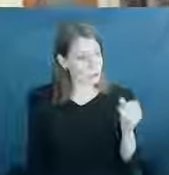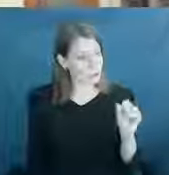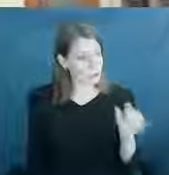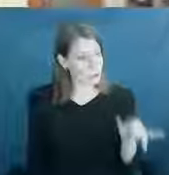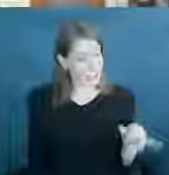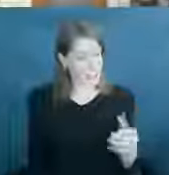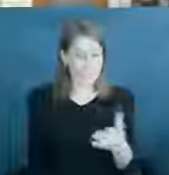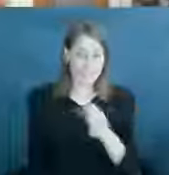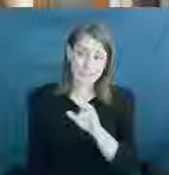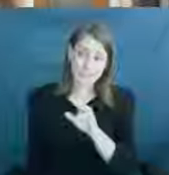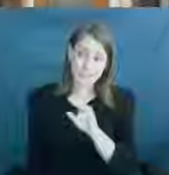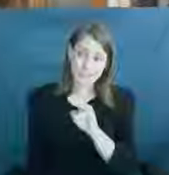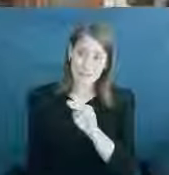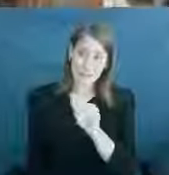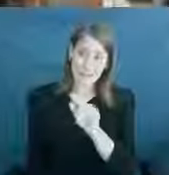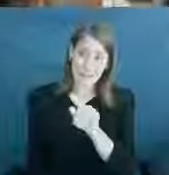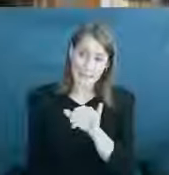keen.